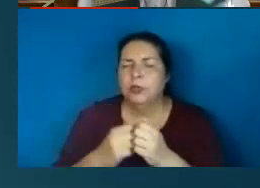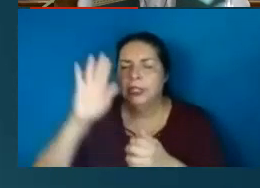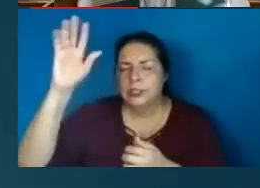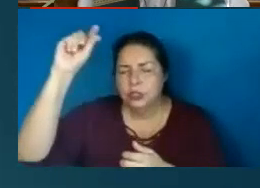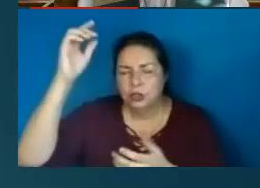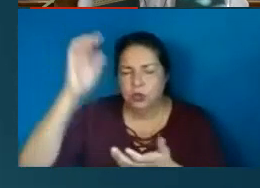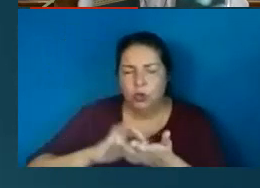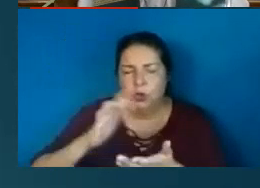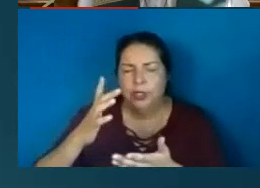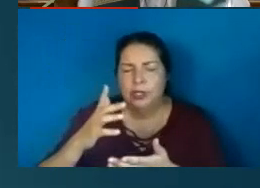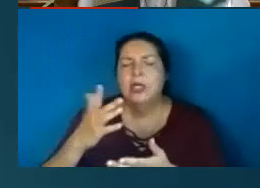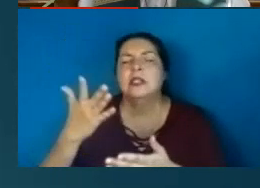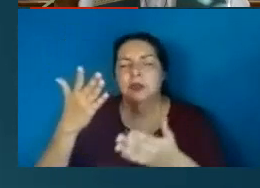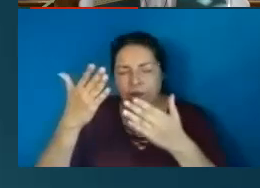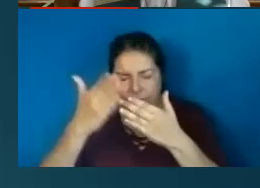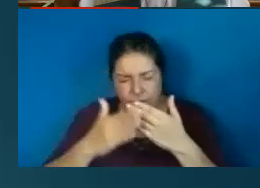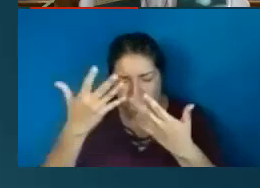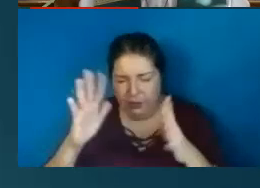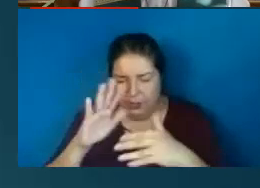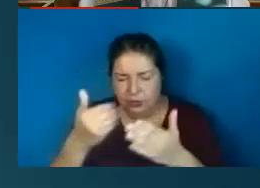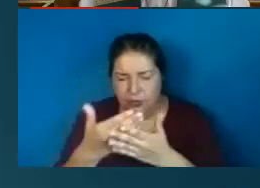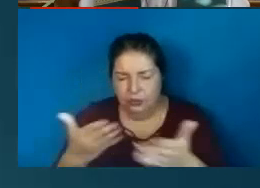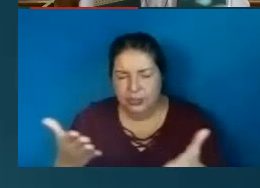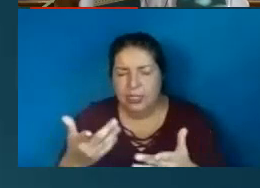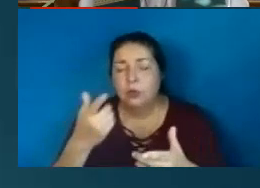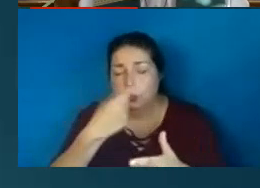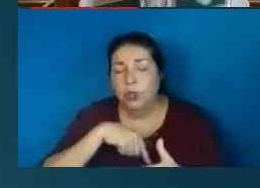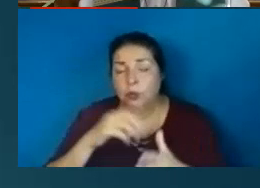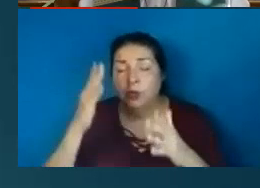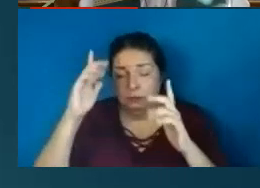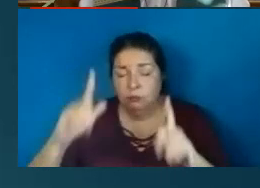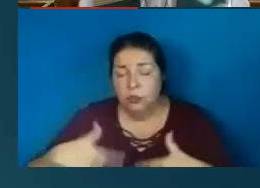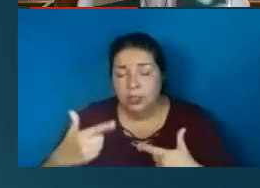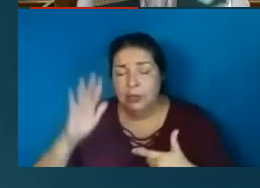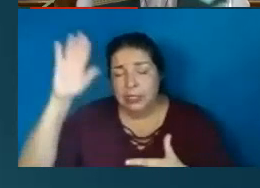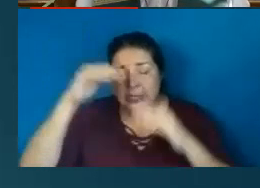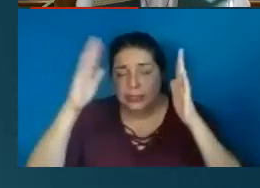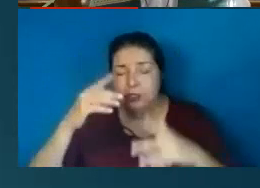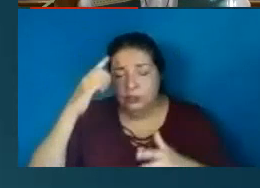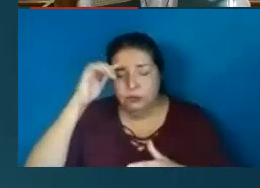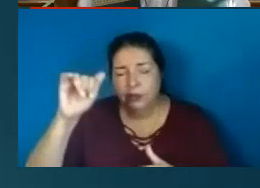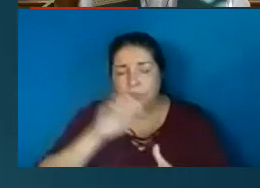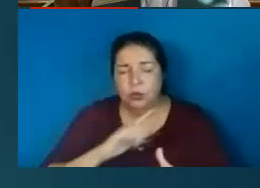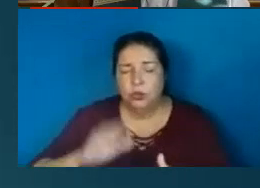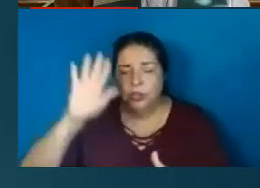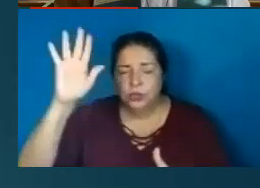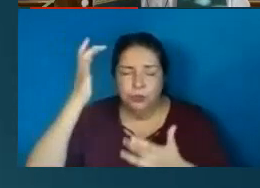their appointed completion when we will dwell in his house forever. Lord, in your mercy.